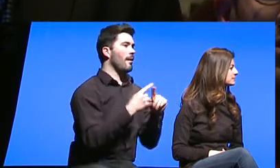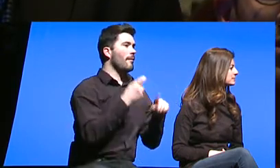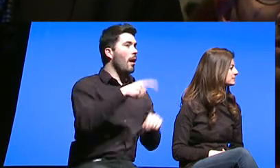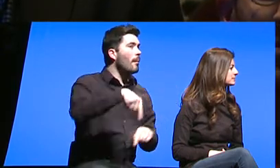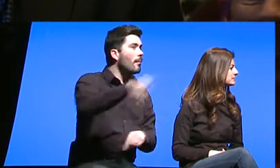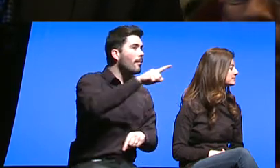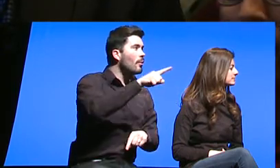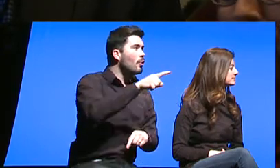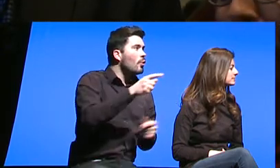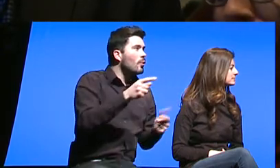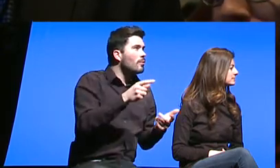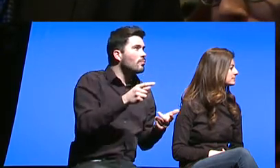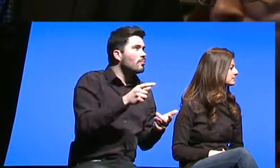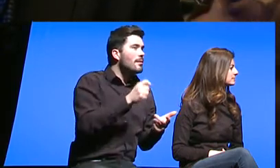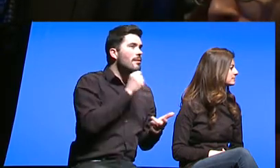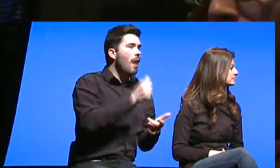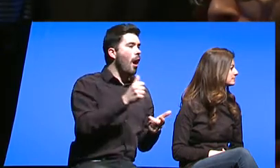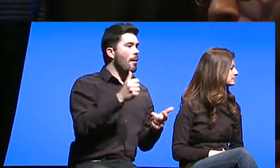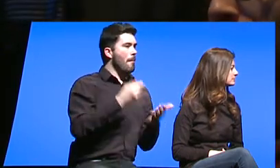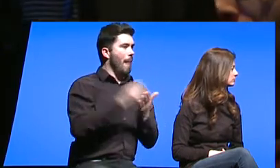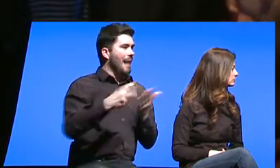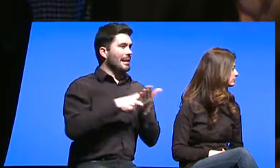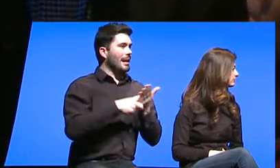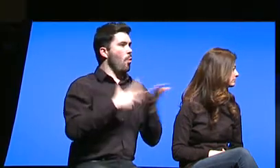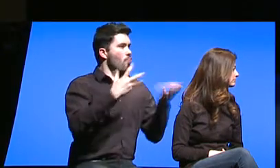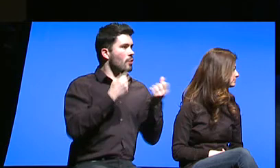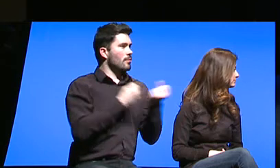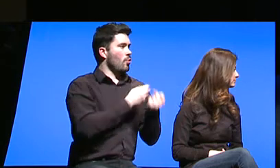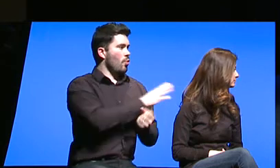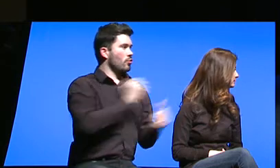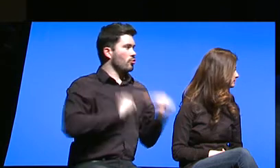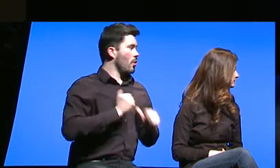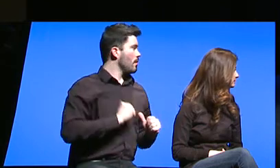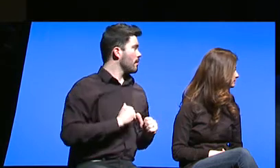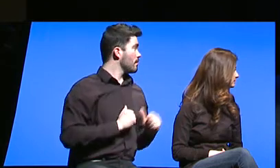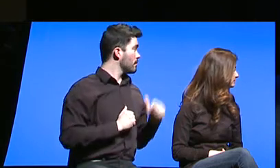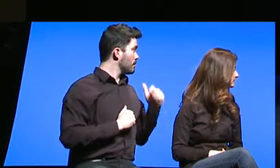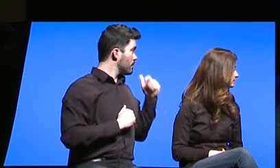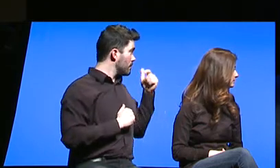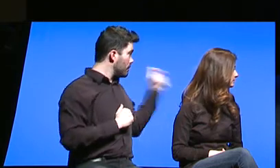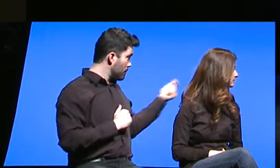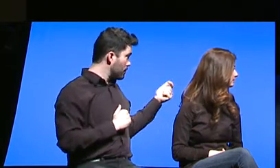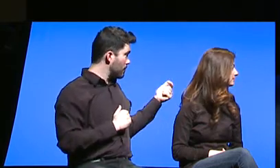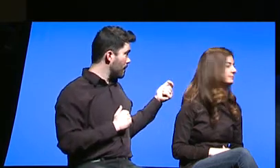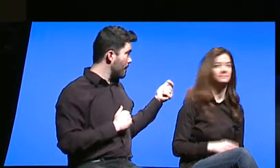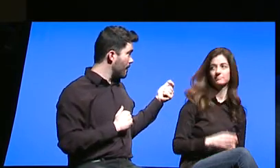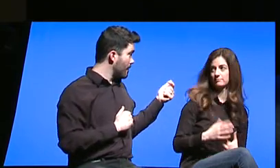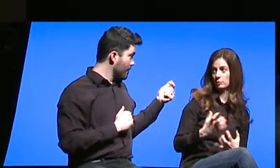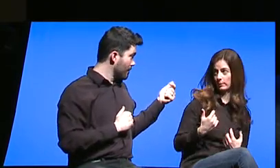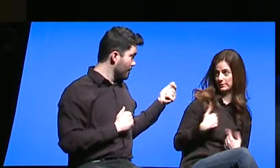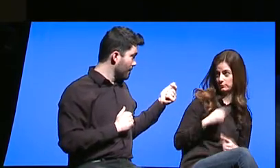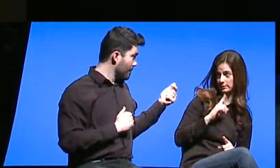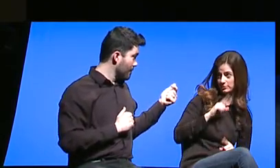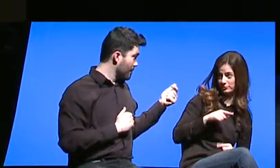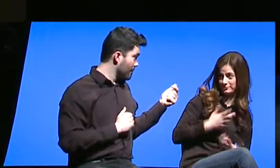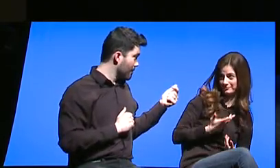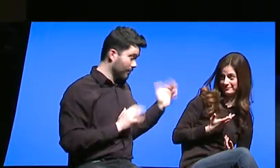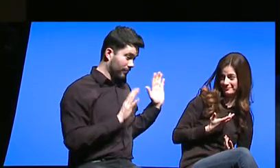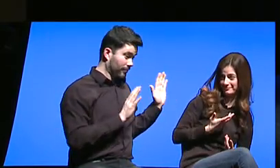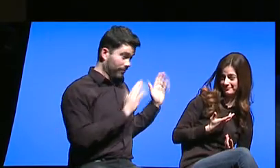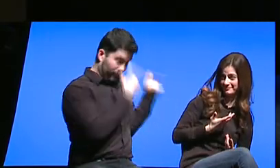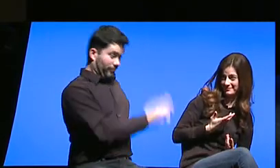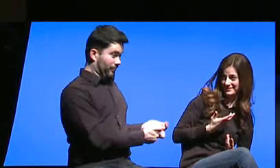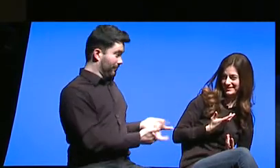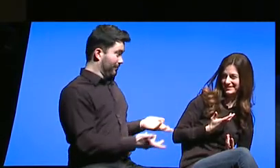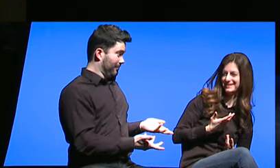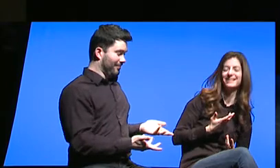from the buying audience. You all want me to take that one? You want to go first? So I want to answer that. I will say we